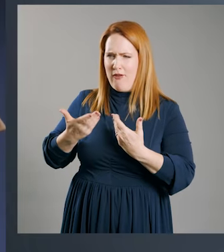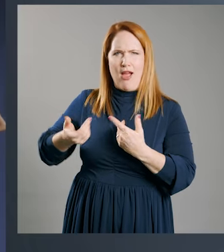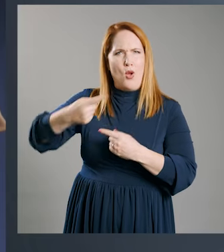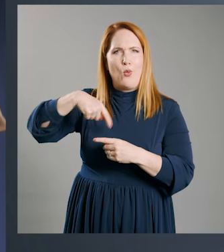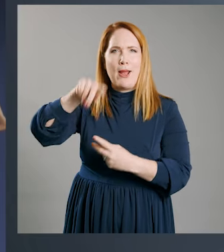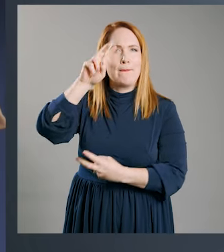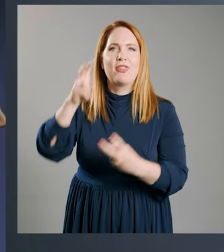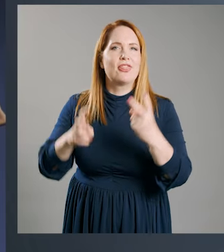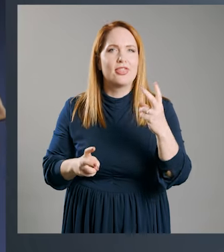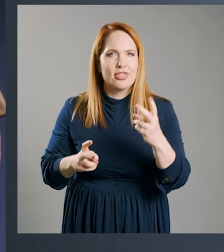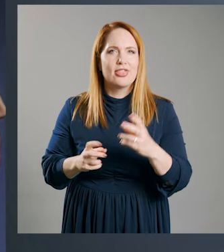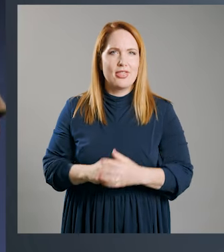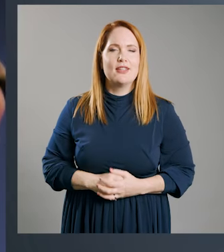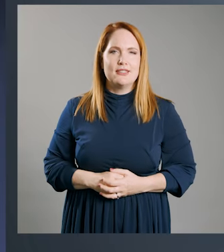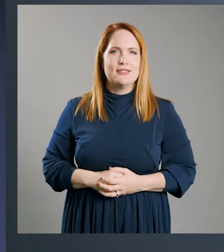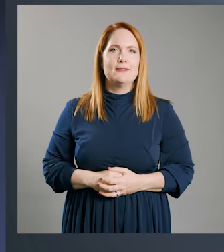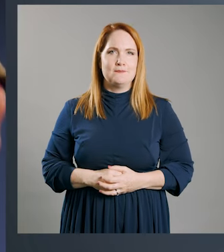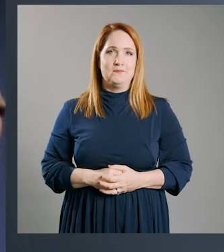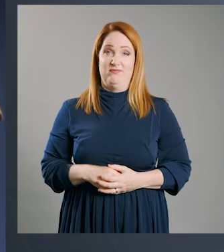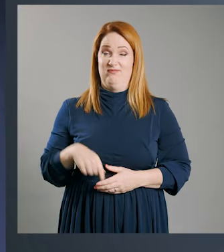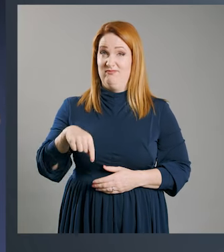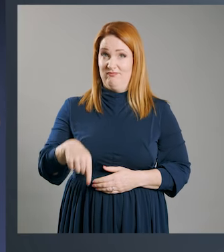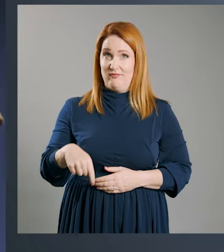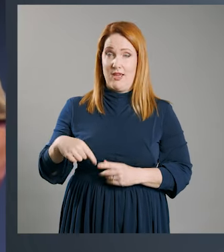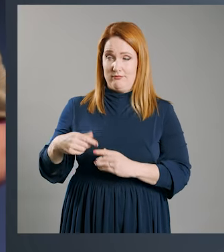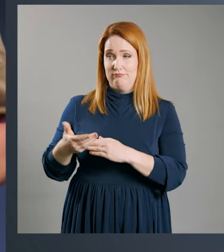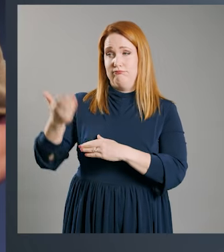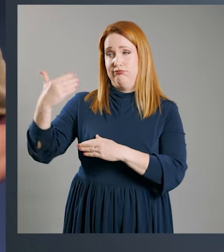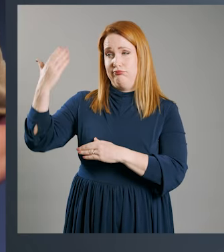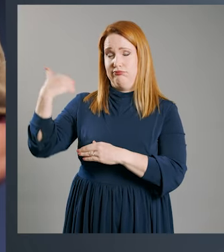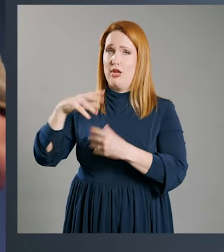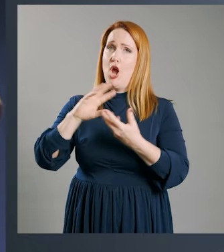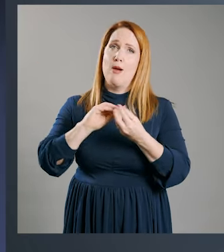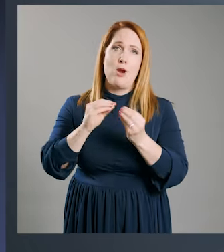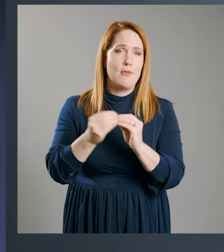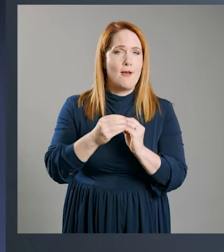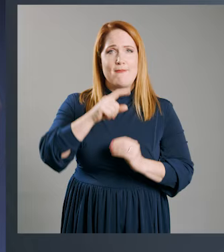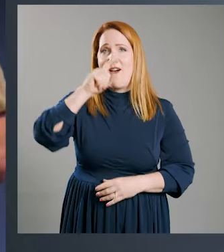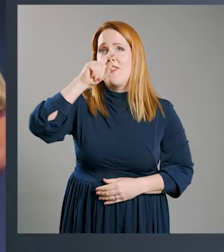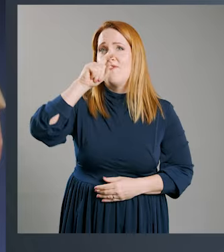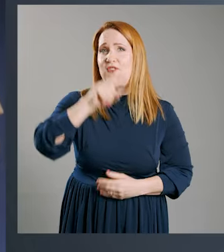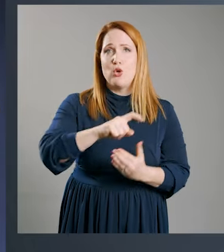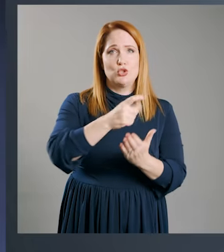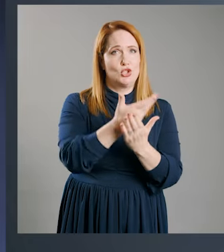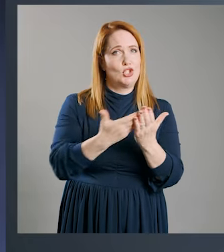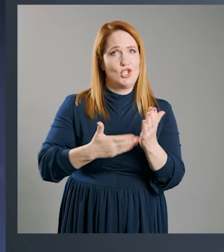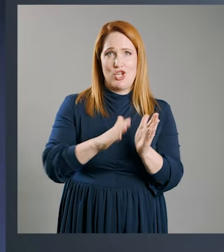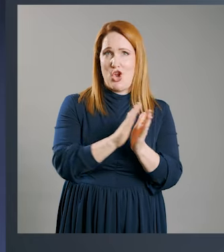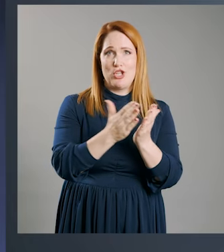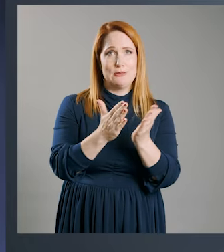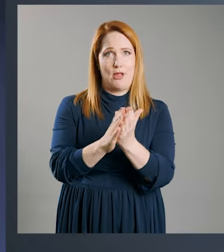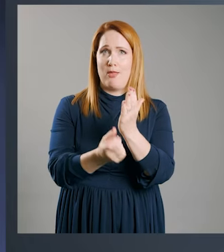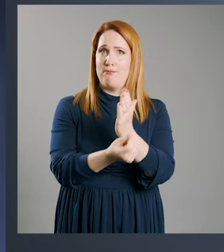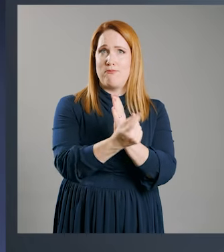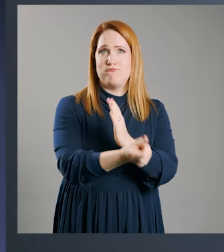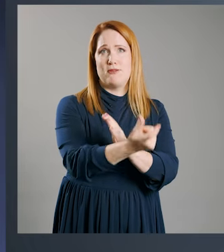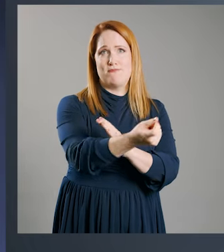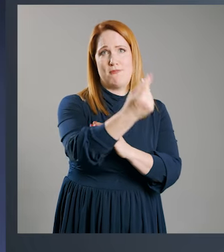to bring us. And it's been a problem for the church. False gospels have popped up left, right, and